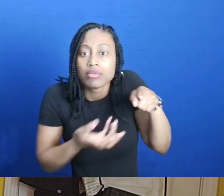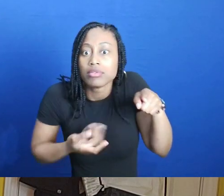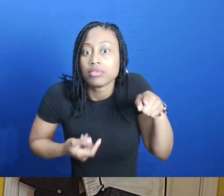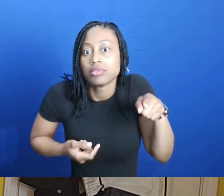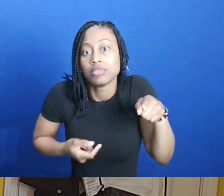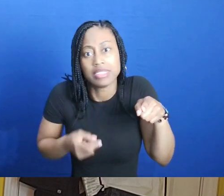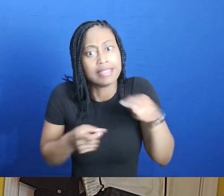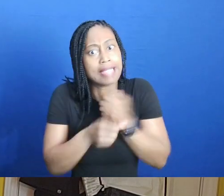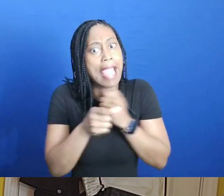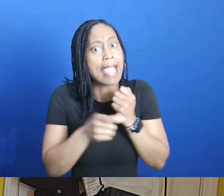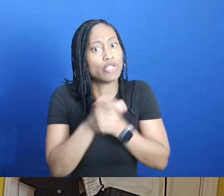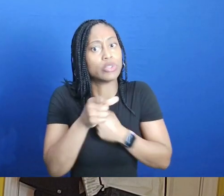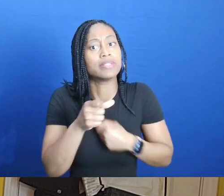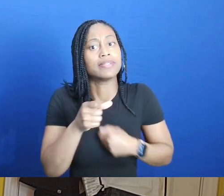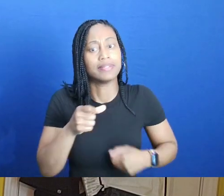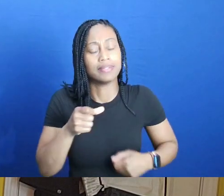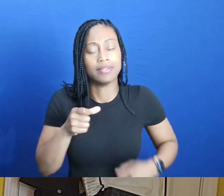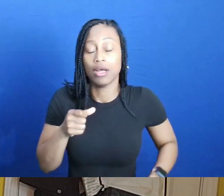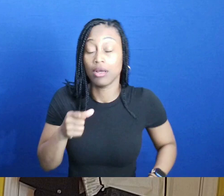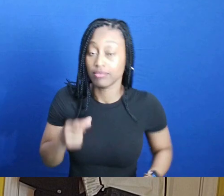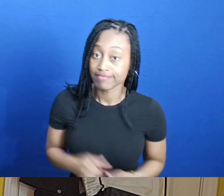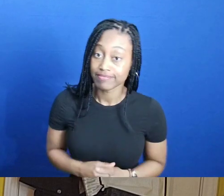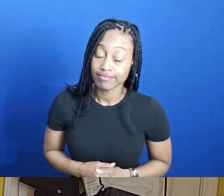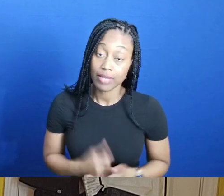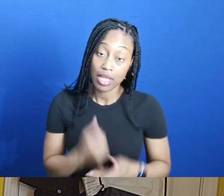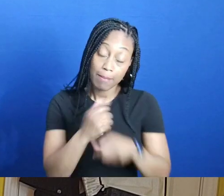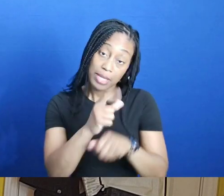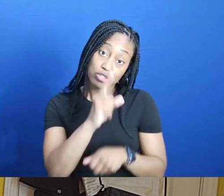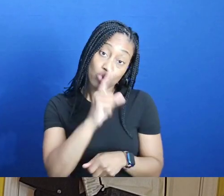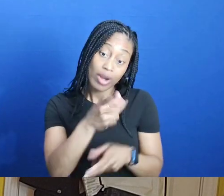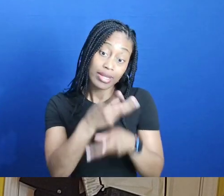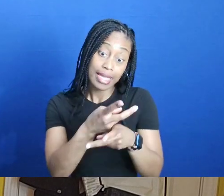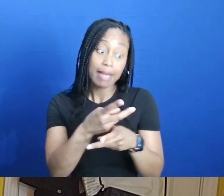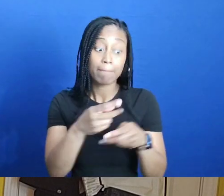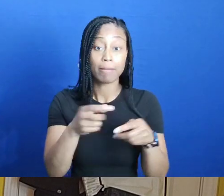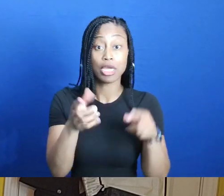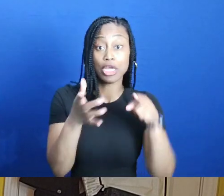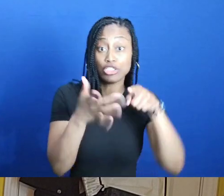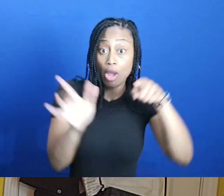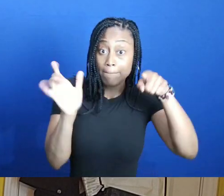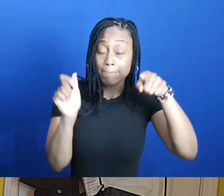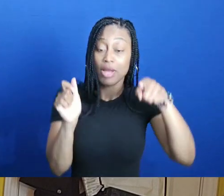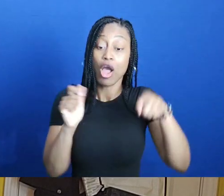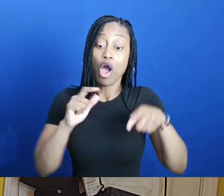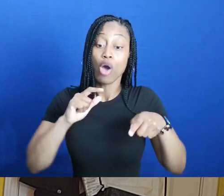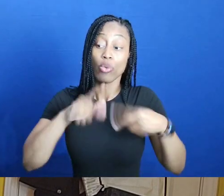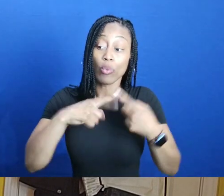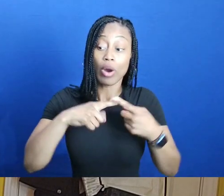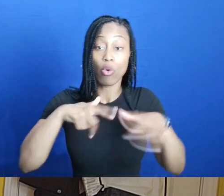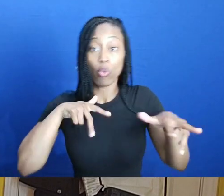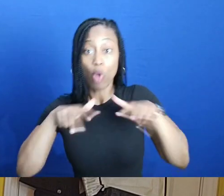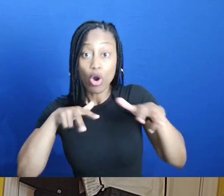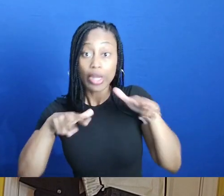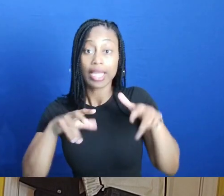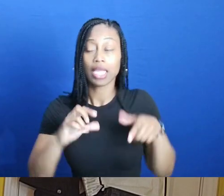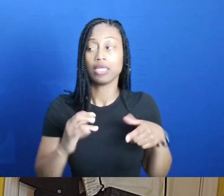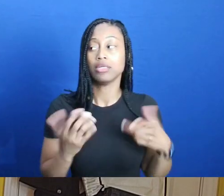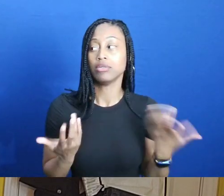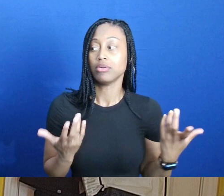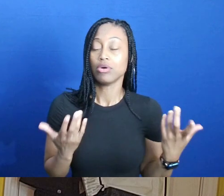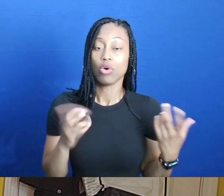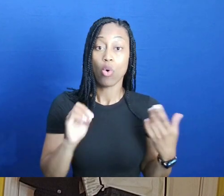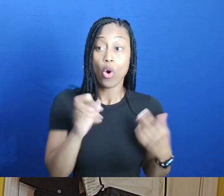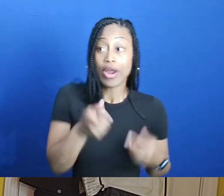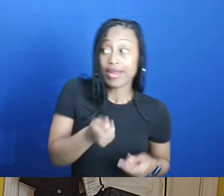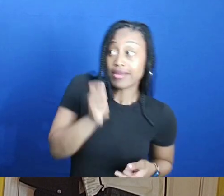knife. So be sure to keep them sharp and away from your body when